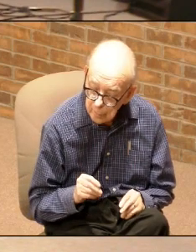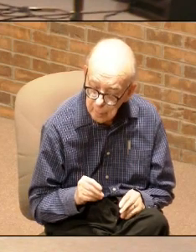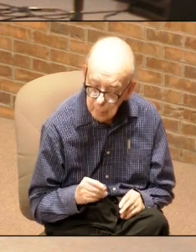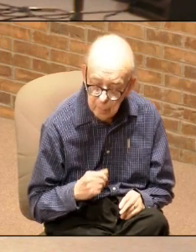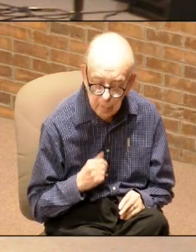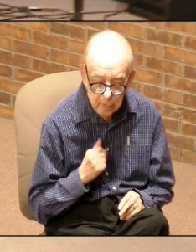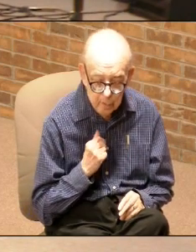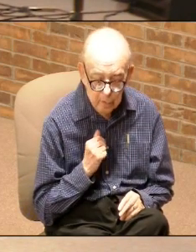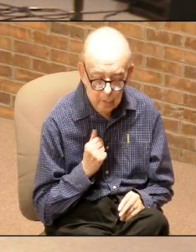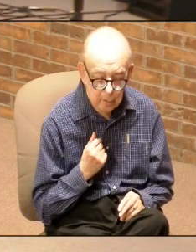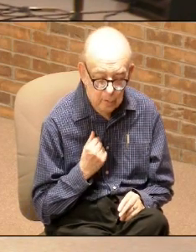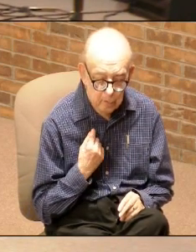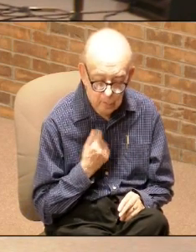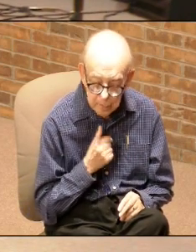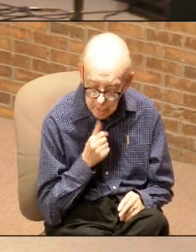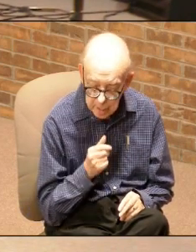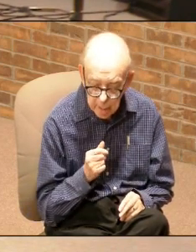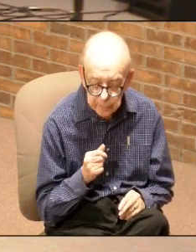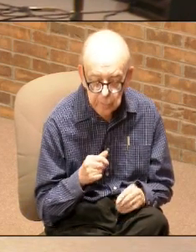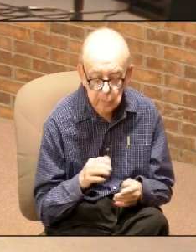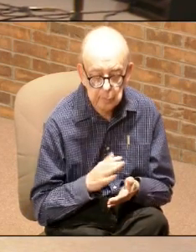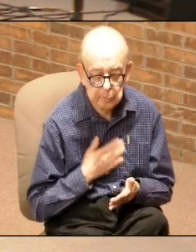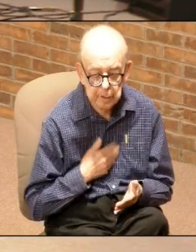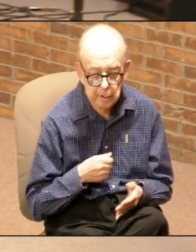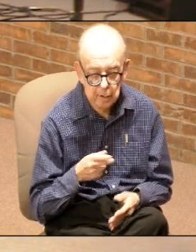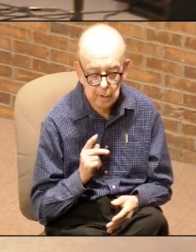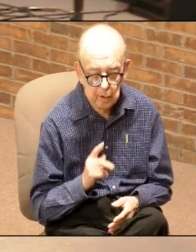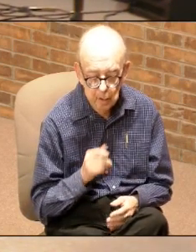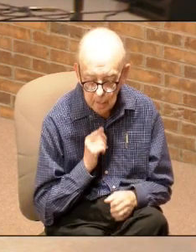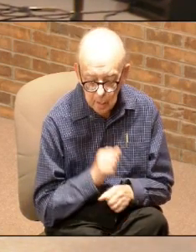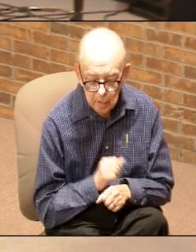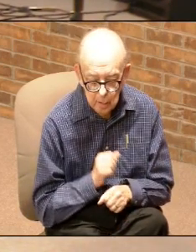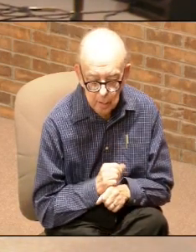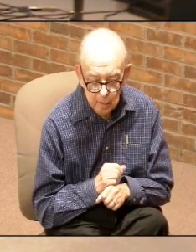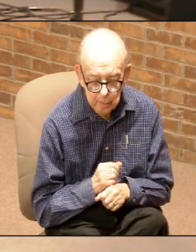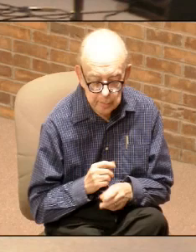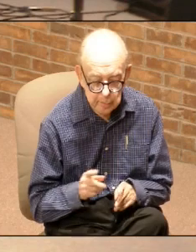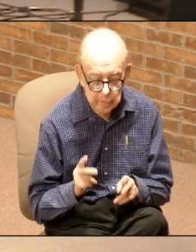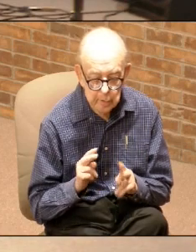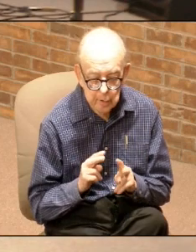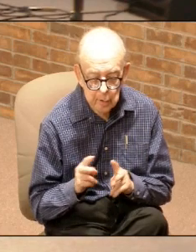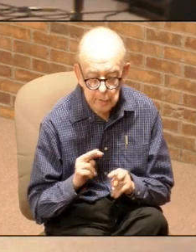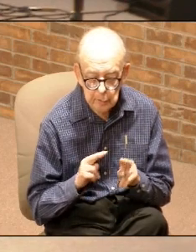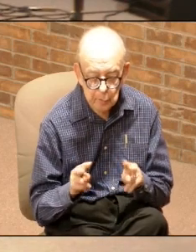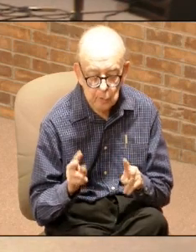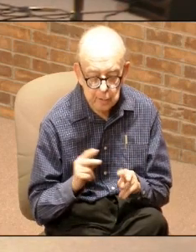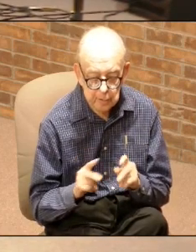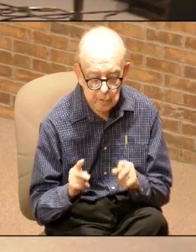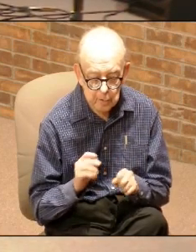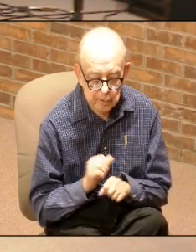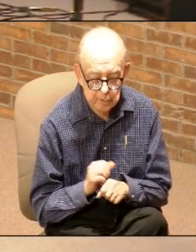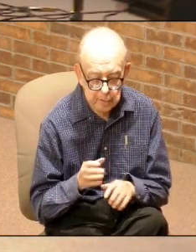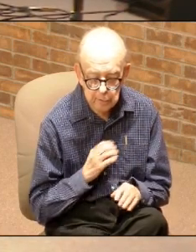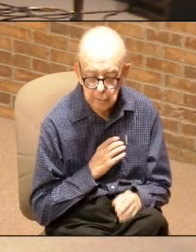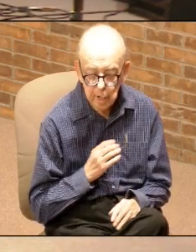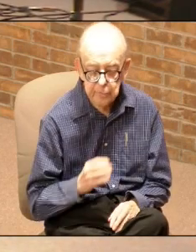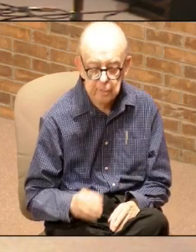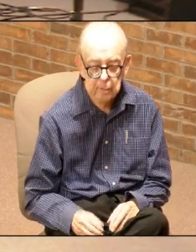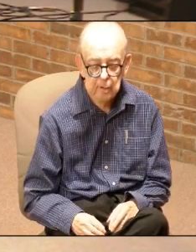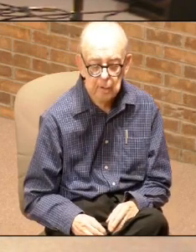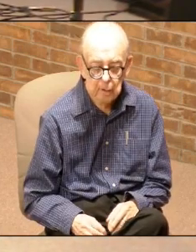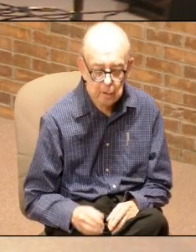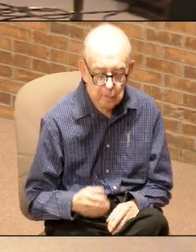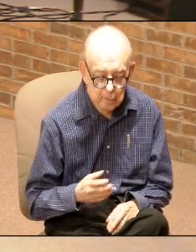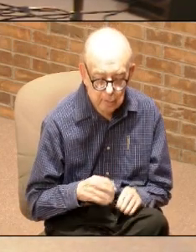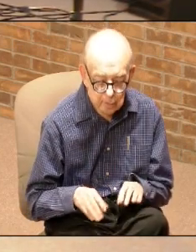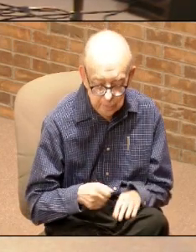We're not out to please people. Don't work only while being watched as people pleasers, but as slaves of Christ.